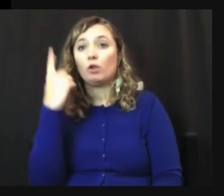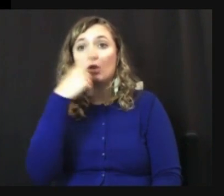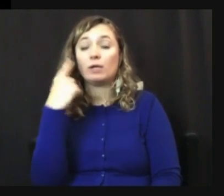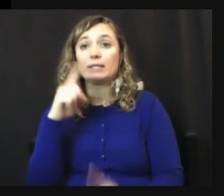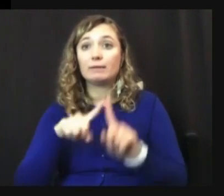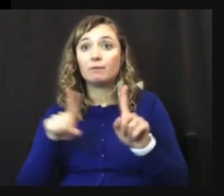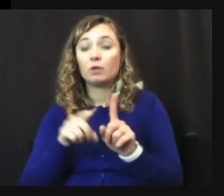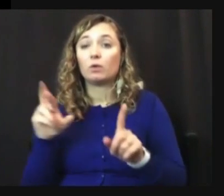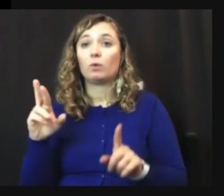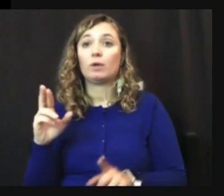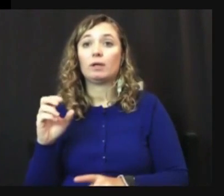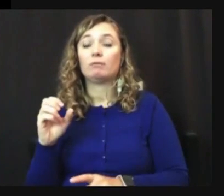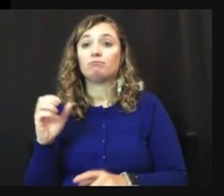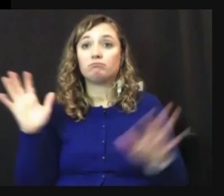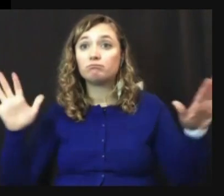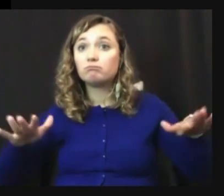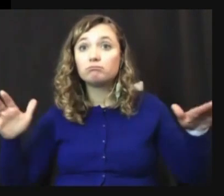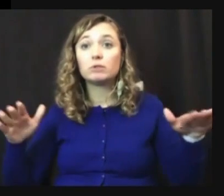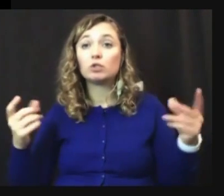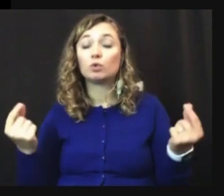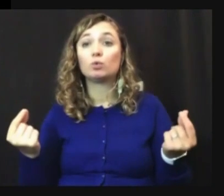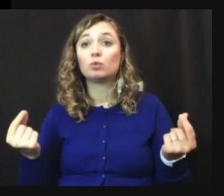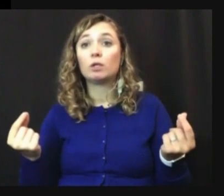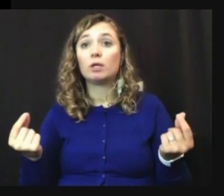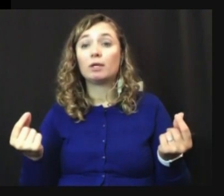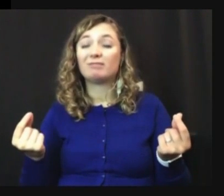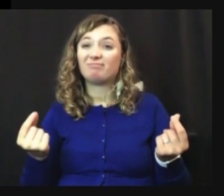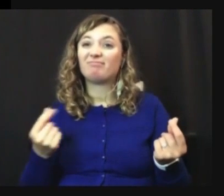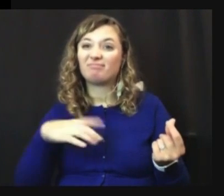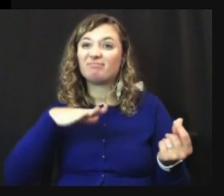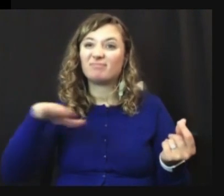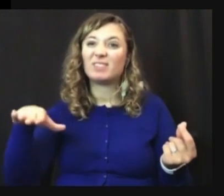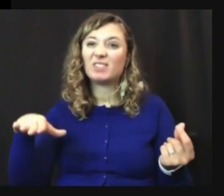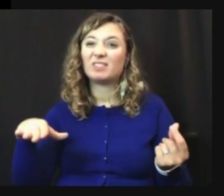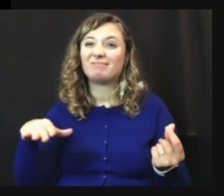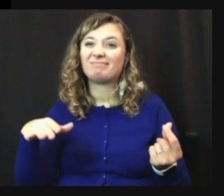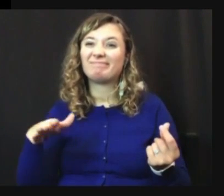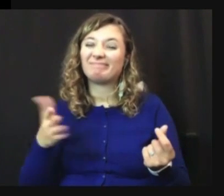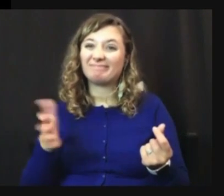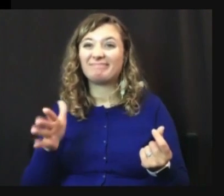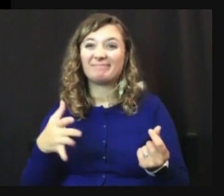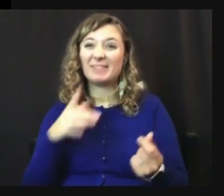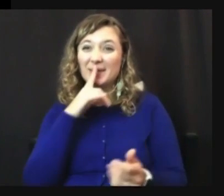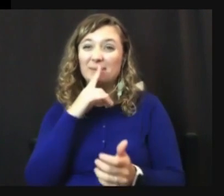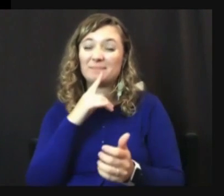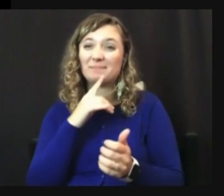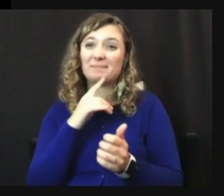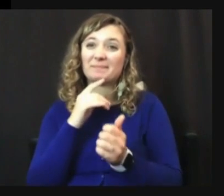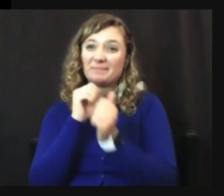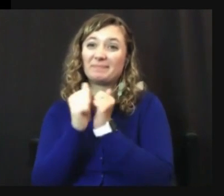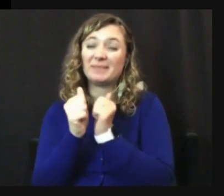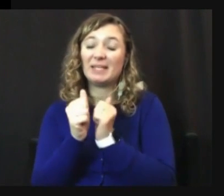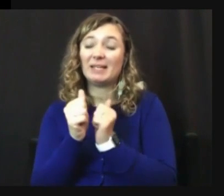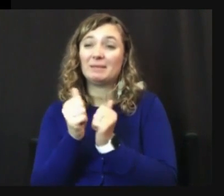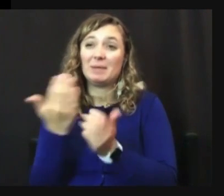flapping, and children are kind of mean, and they are going to try and not interact with